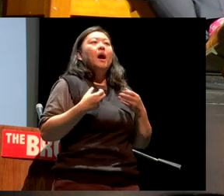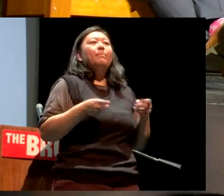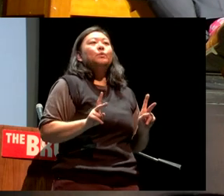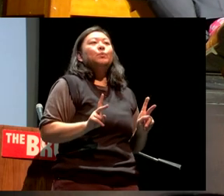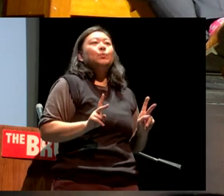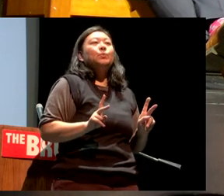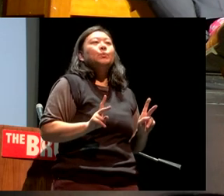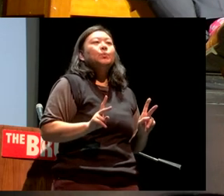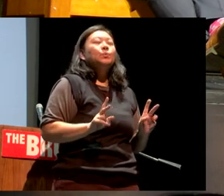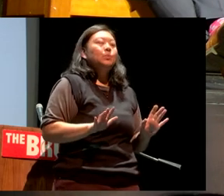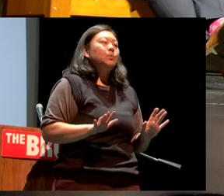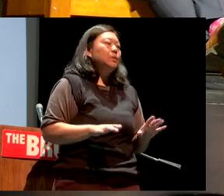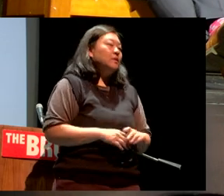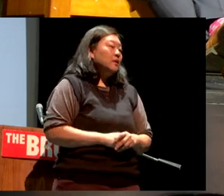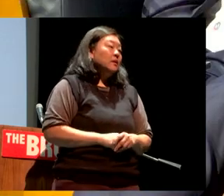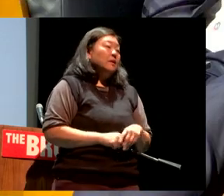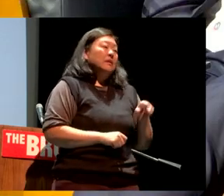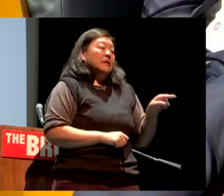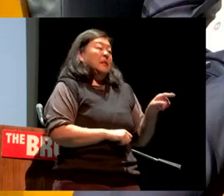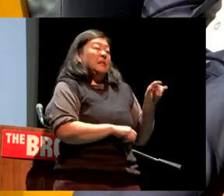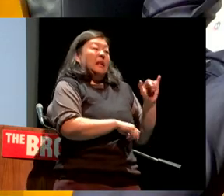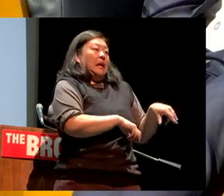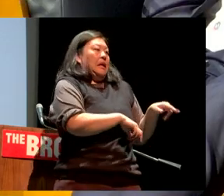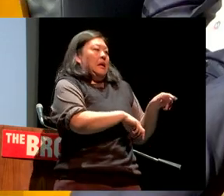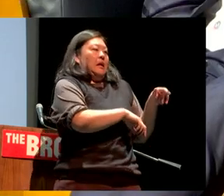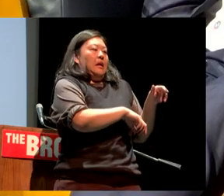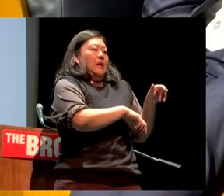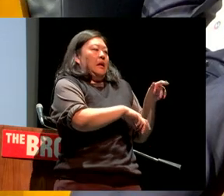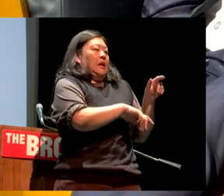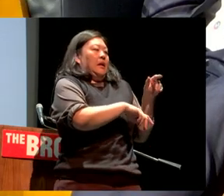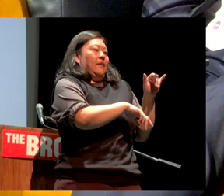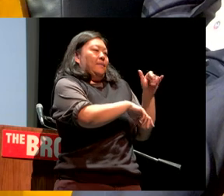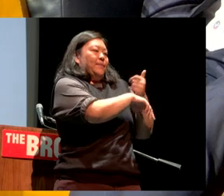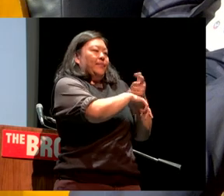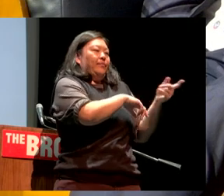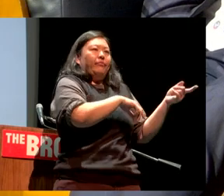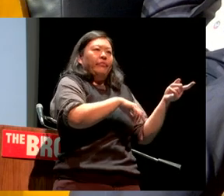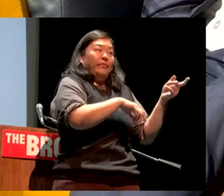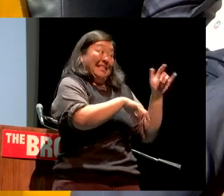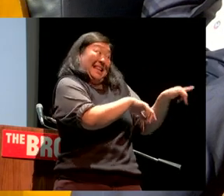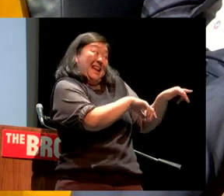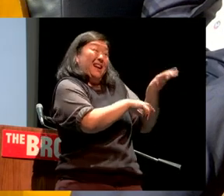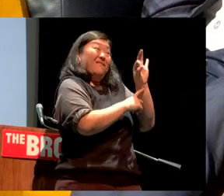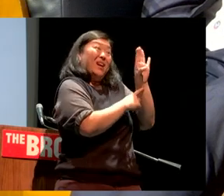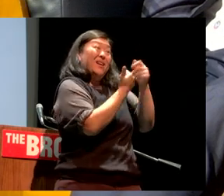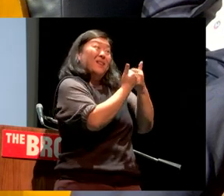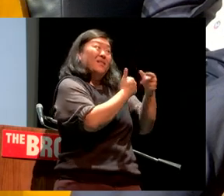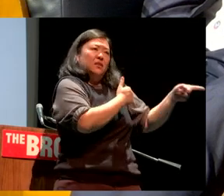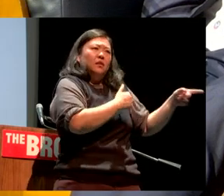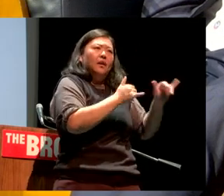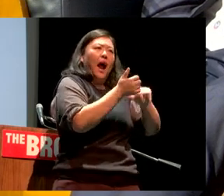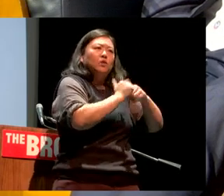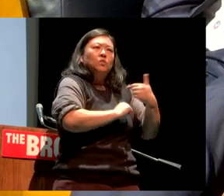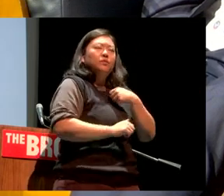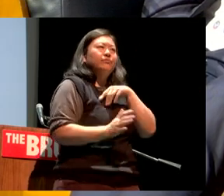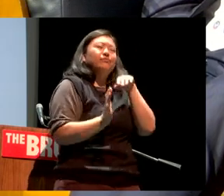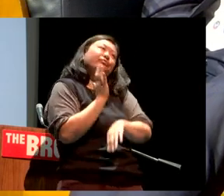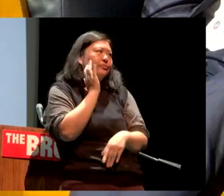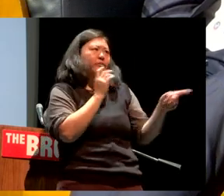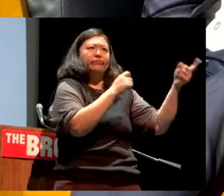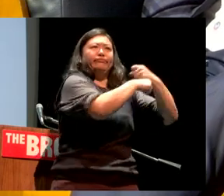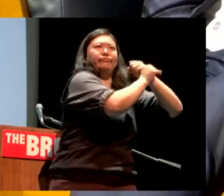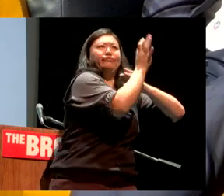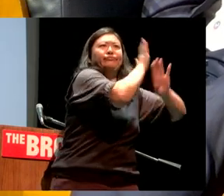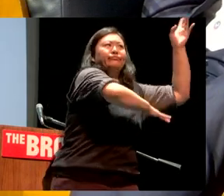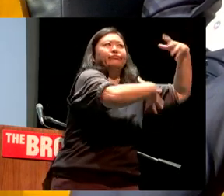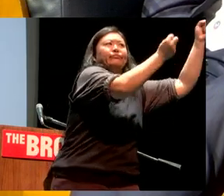how to make quick money, right? And we're lucky enough that the audience we're in, and, you know, most of you are super enthusiastic, super passionate, and, you know,